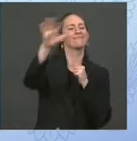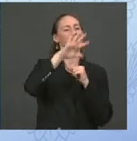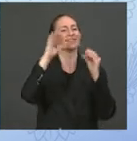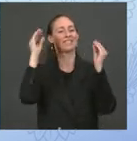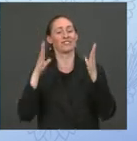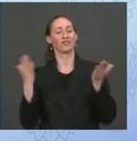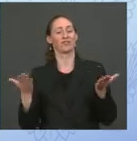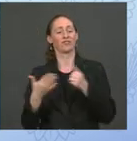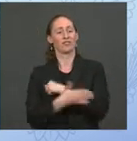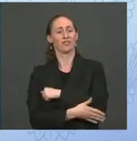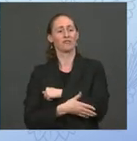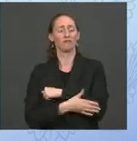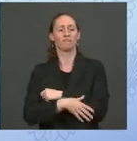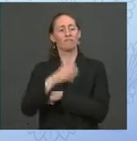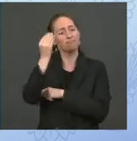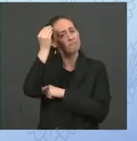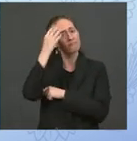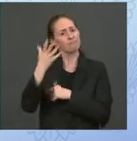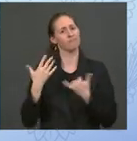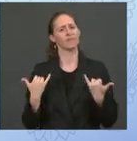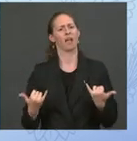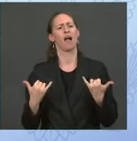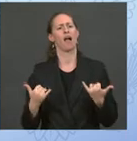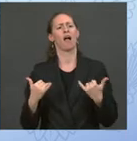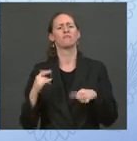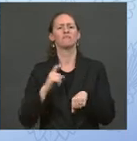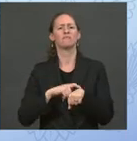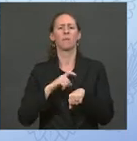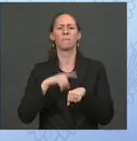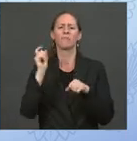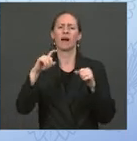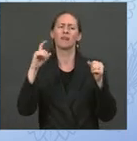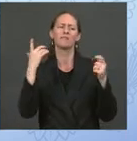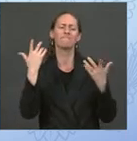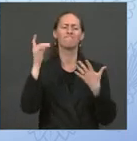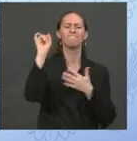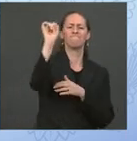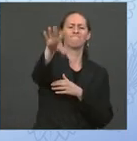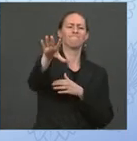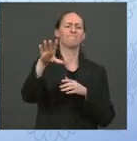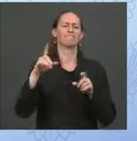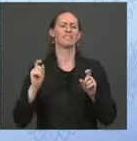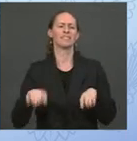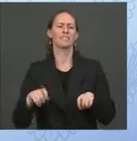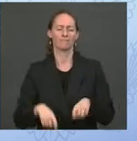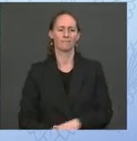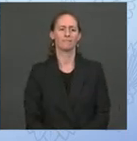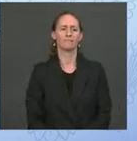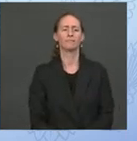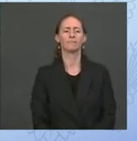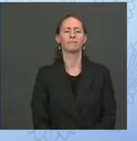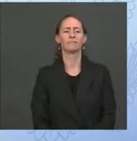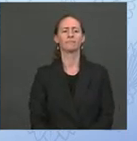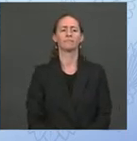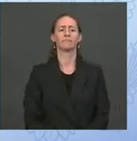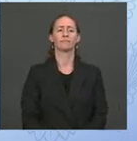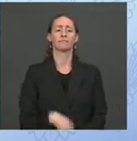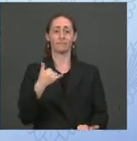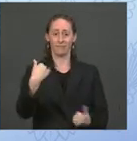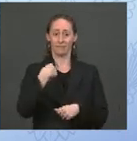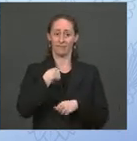need to be elevated most. On behalf of the 2020 State Teachers of the Year,